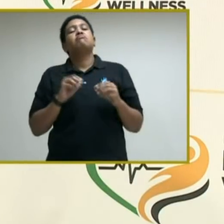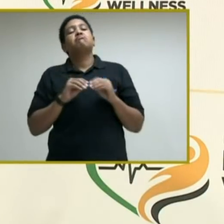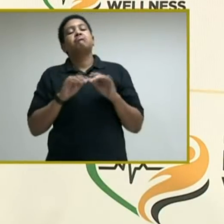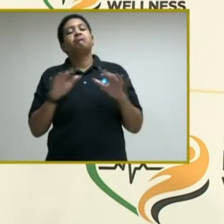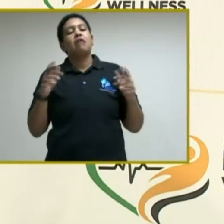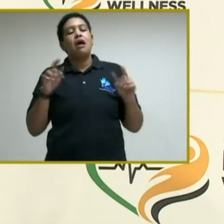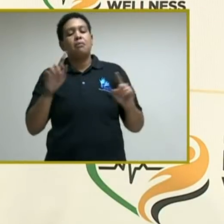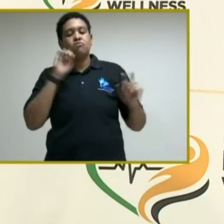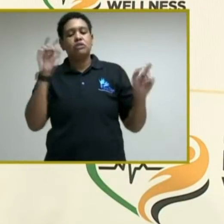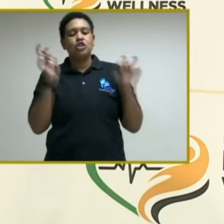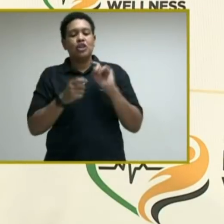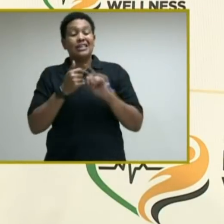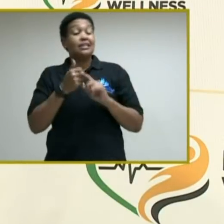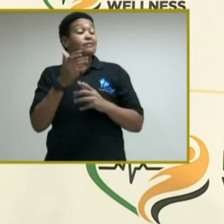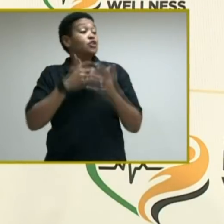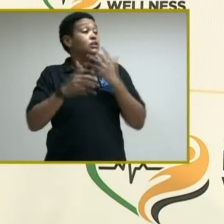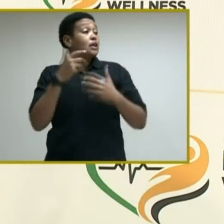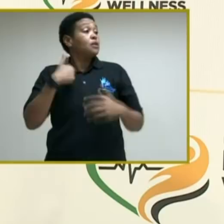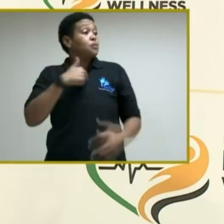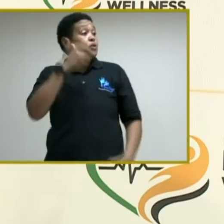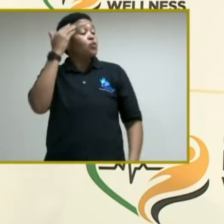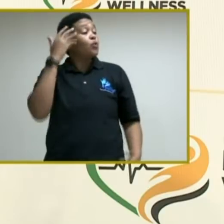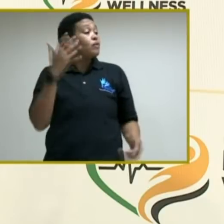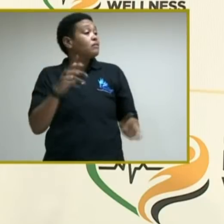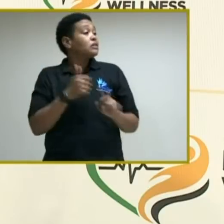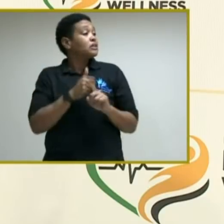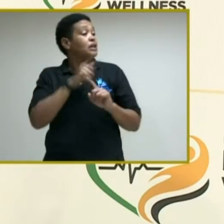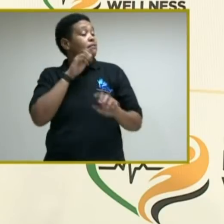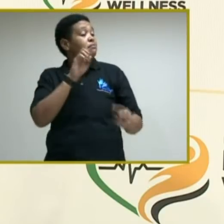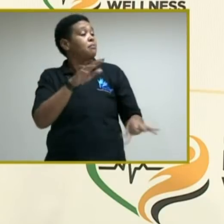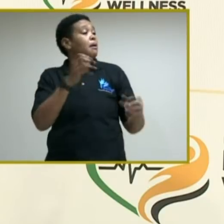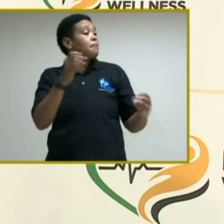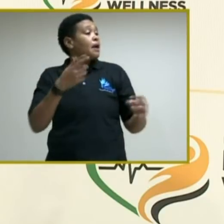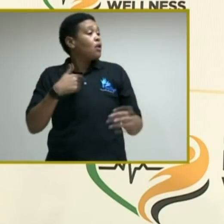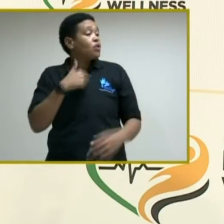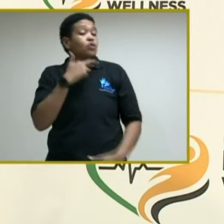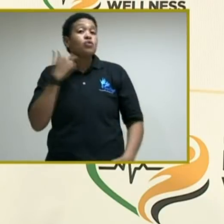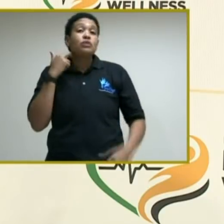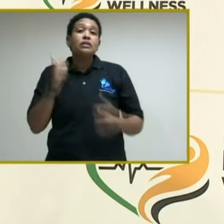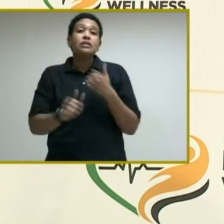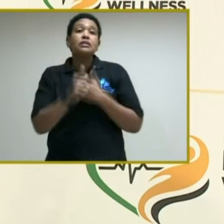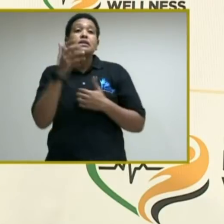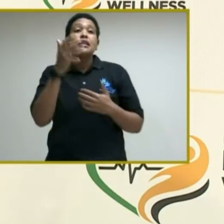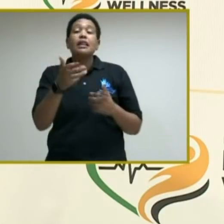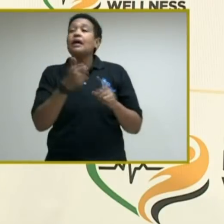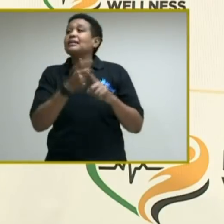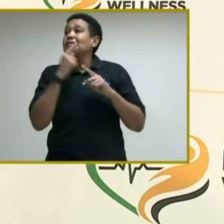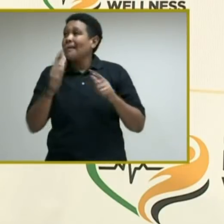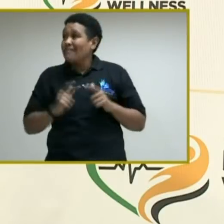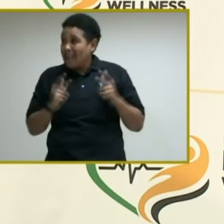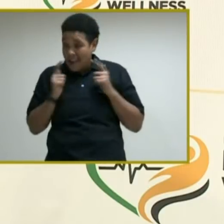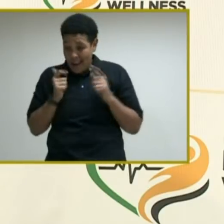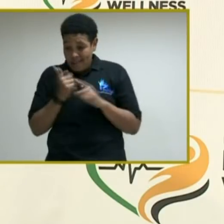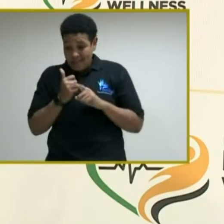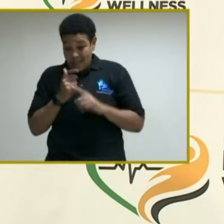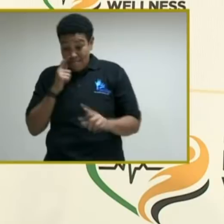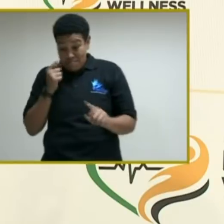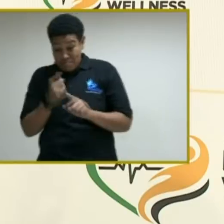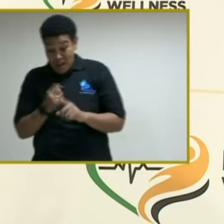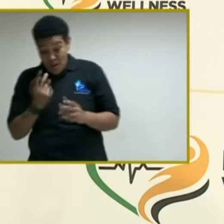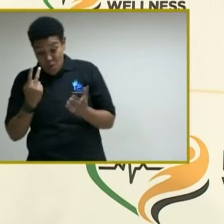has changed society as we know it, that has placed many of us at risk, that has taken the lives of over 2,000